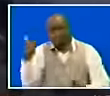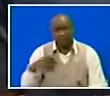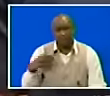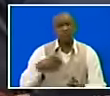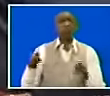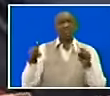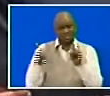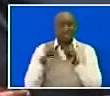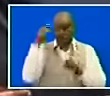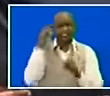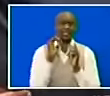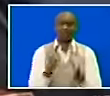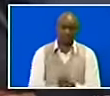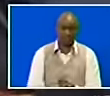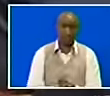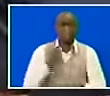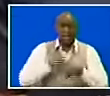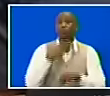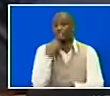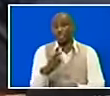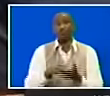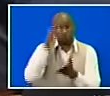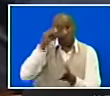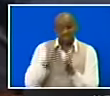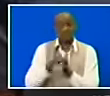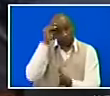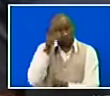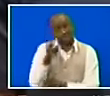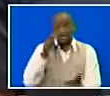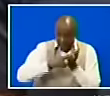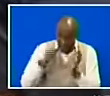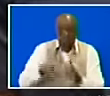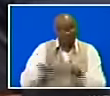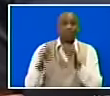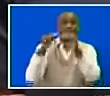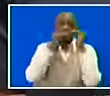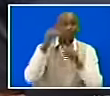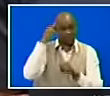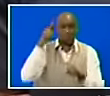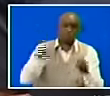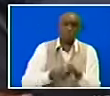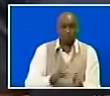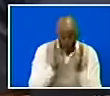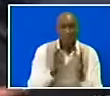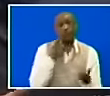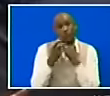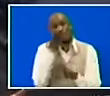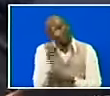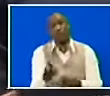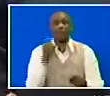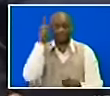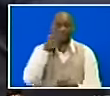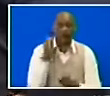level with the same minds. Tukisema wanafunzi kwa wanafunzi, it means we are on the same level file tunafikiria, file tunaongea, file